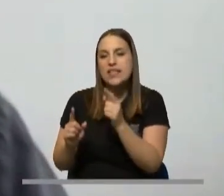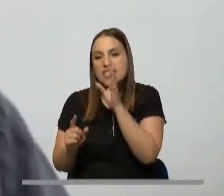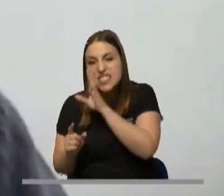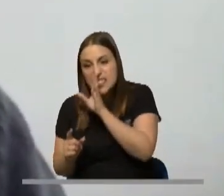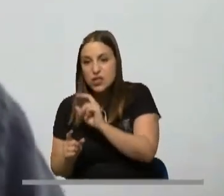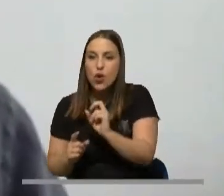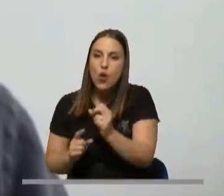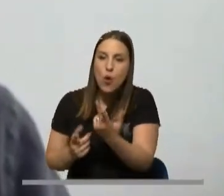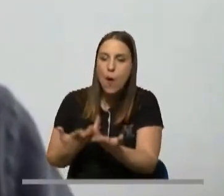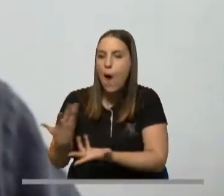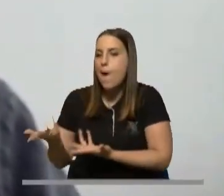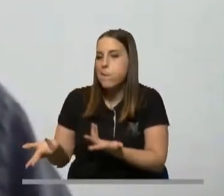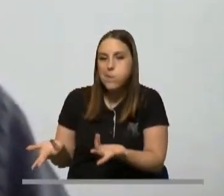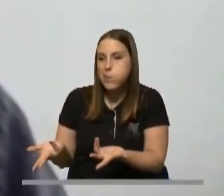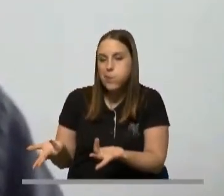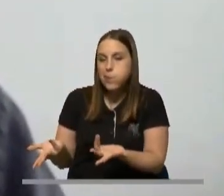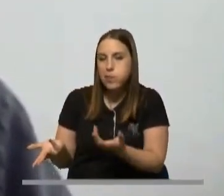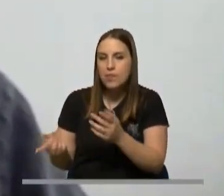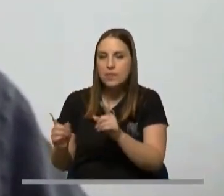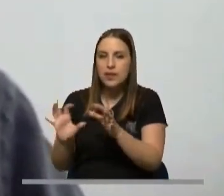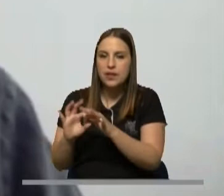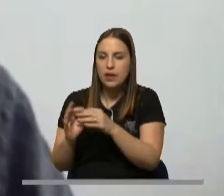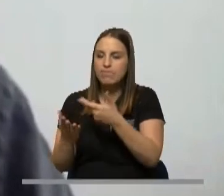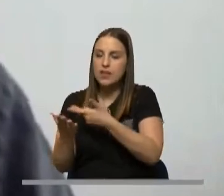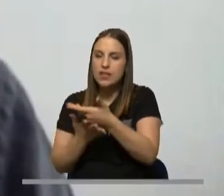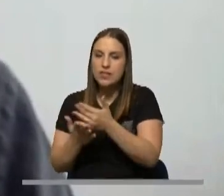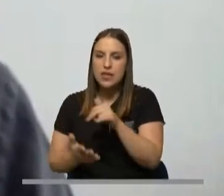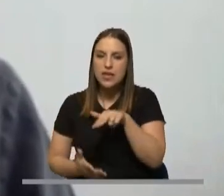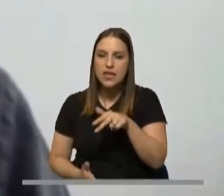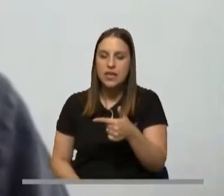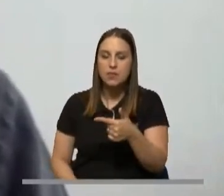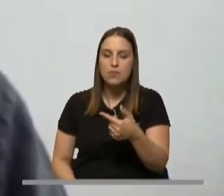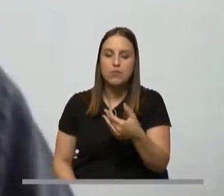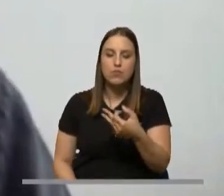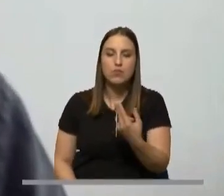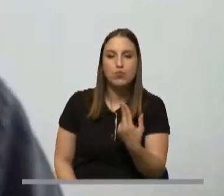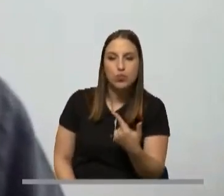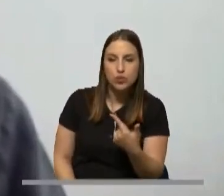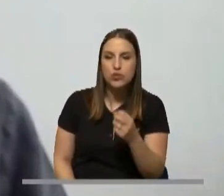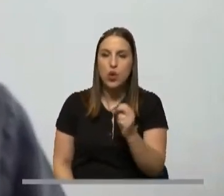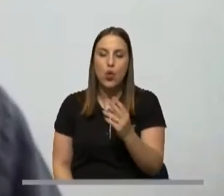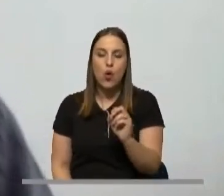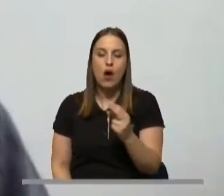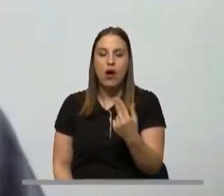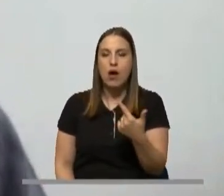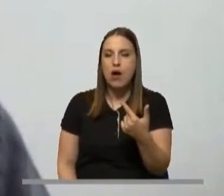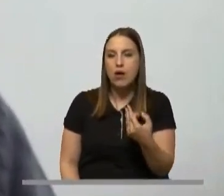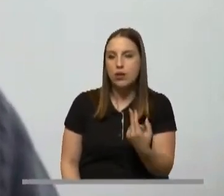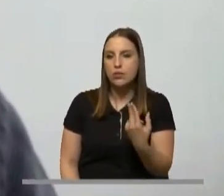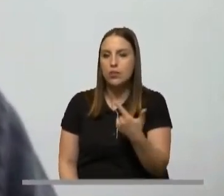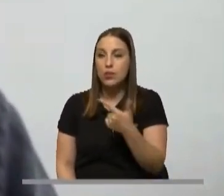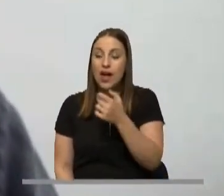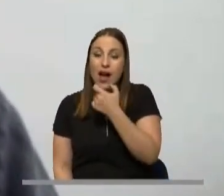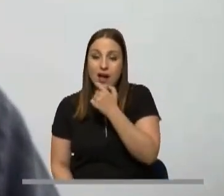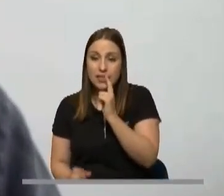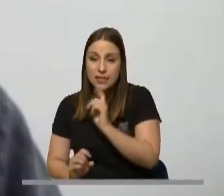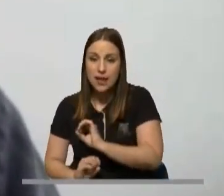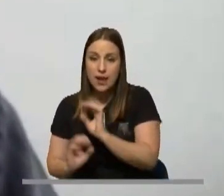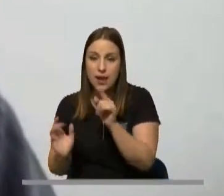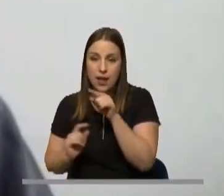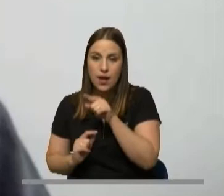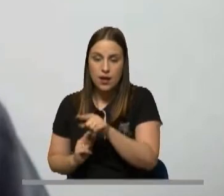the relationship between an input and an output is clear. The knowledge